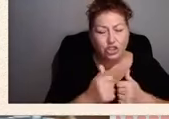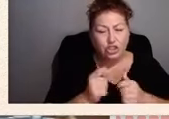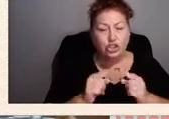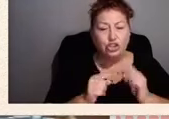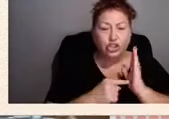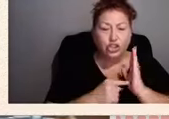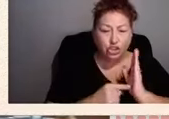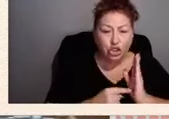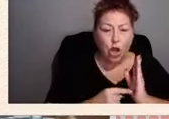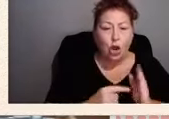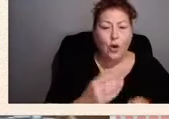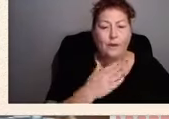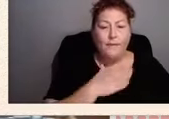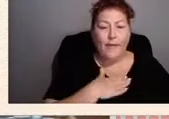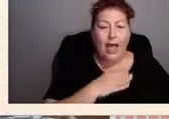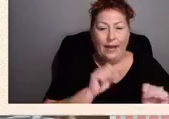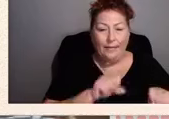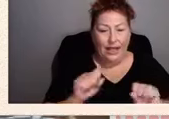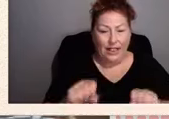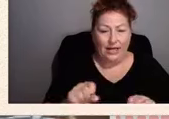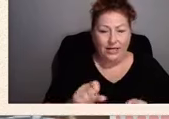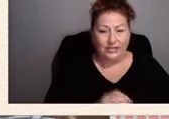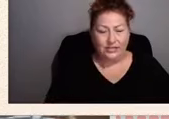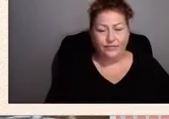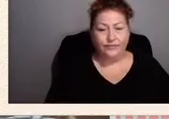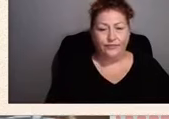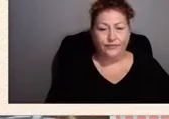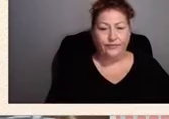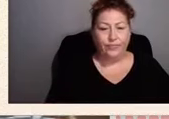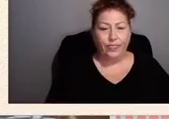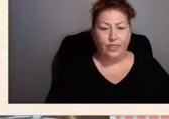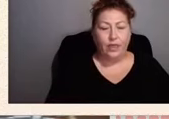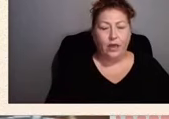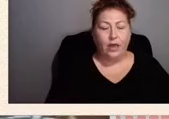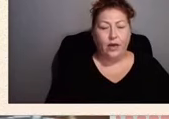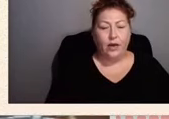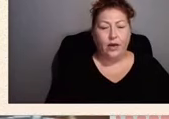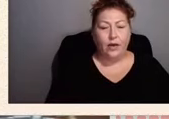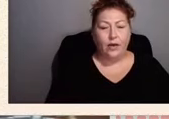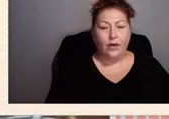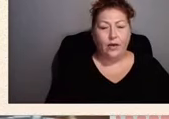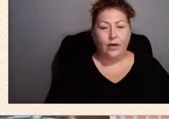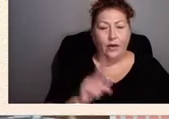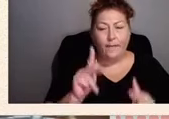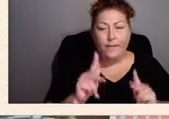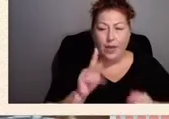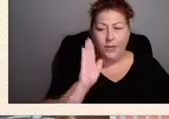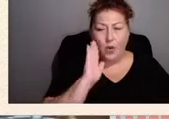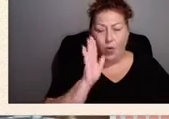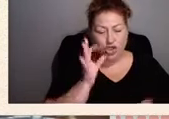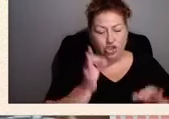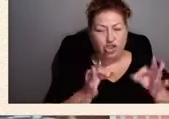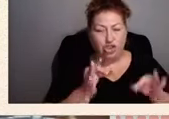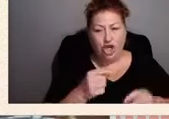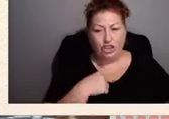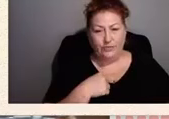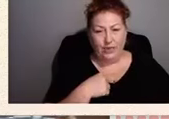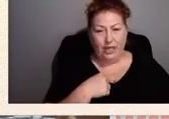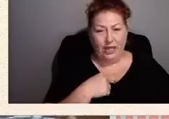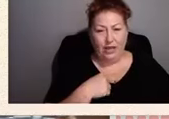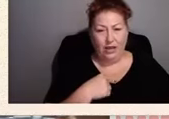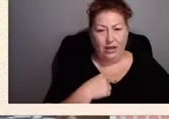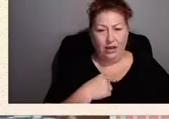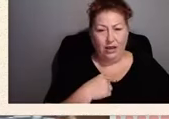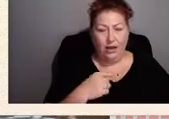my abilities. People would misjudge me by my disability